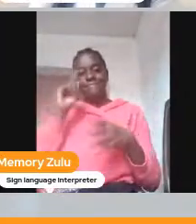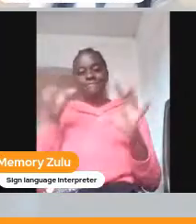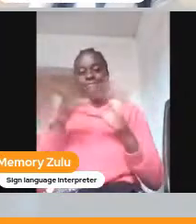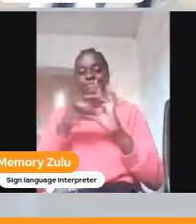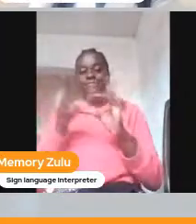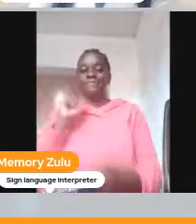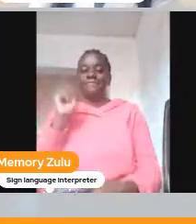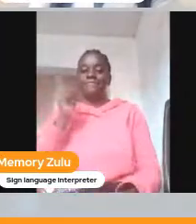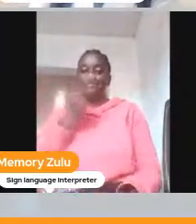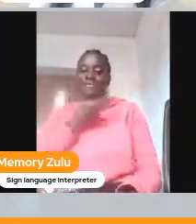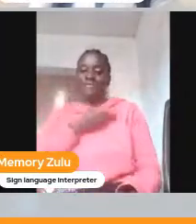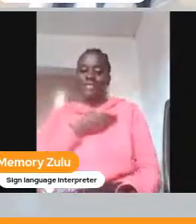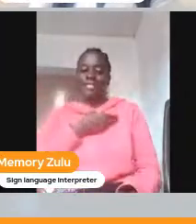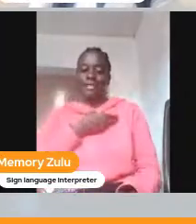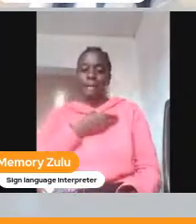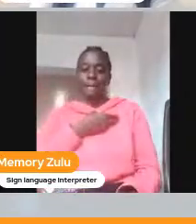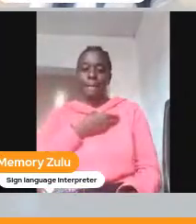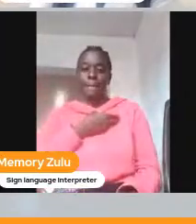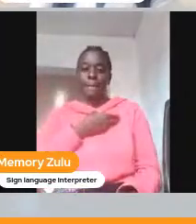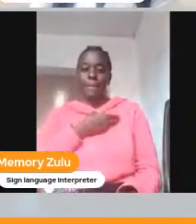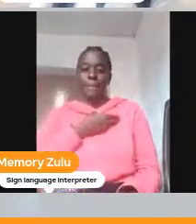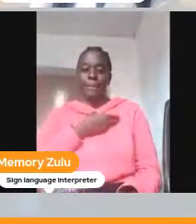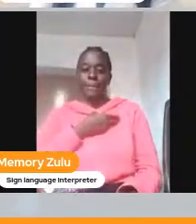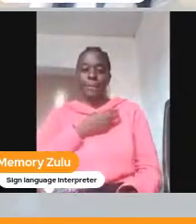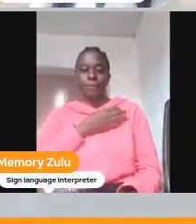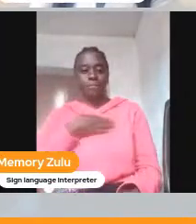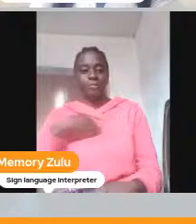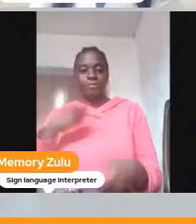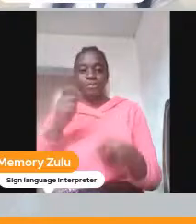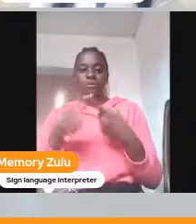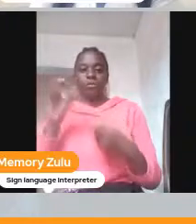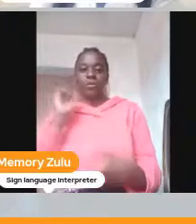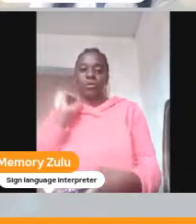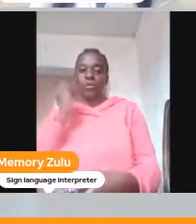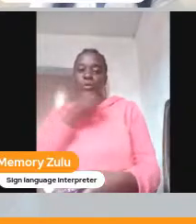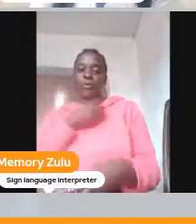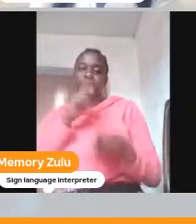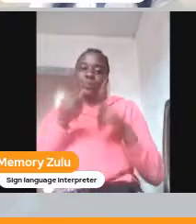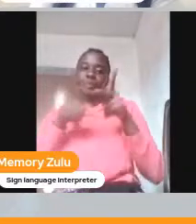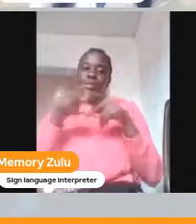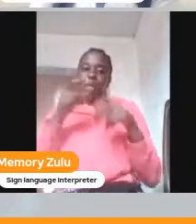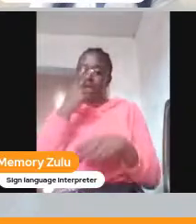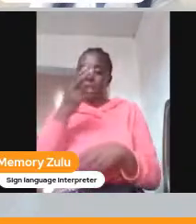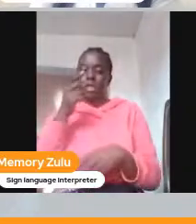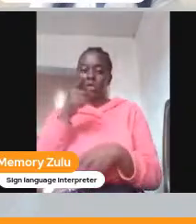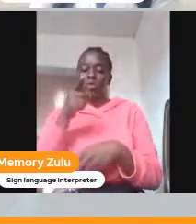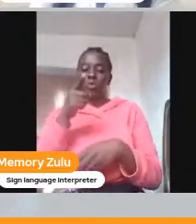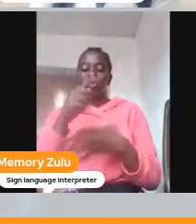And to our online audience, see you next week, same time, same place.